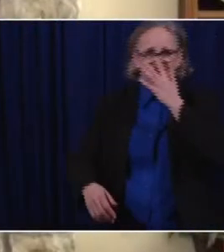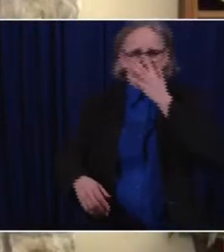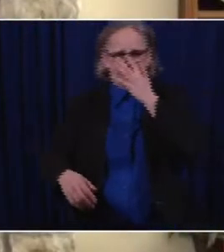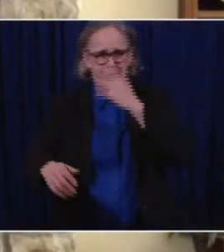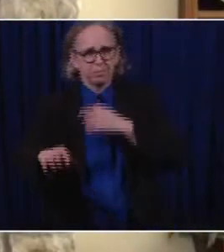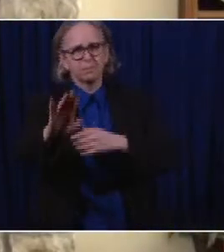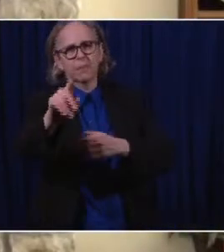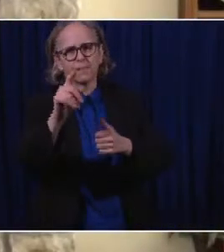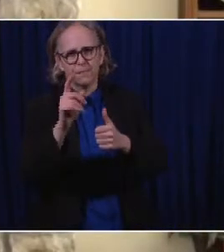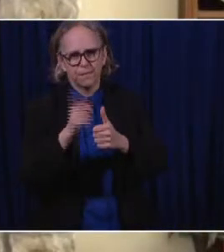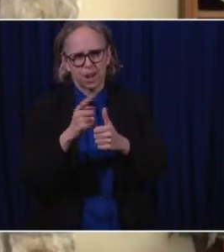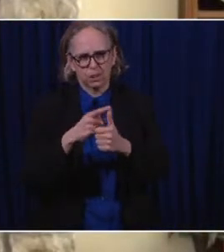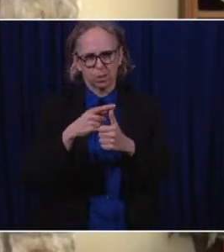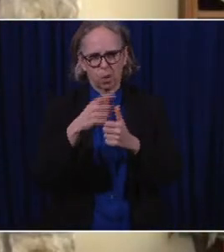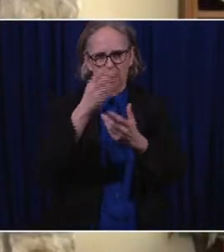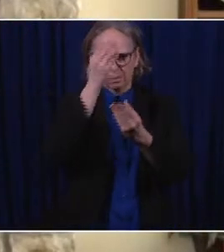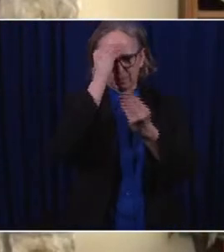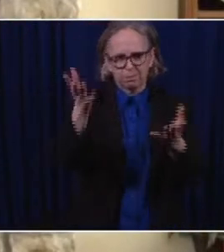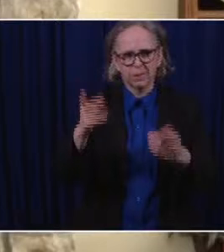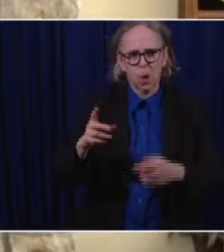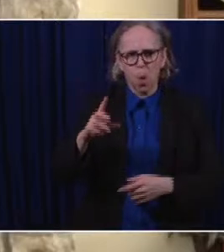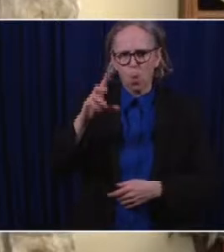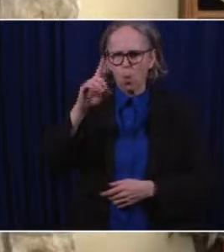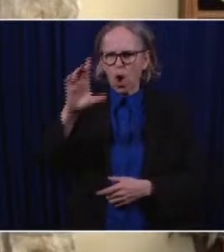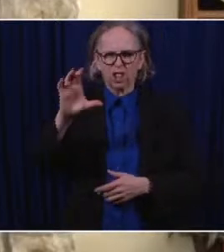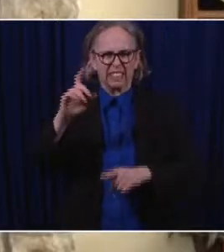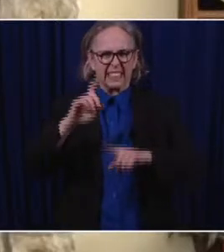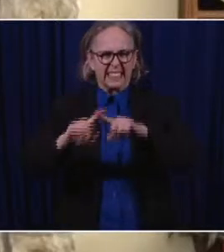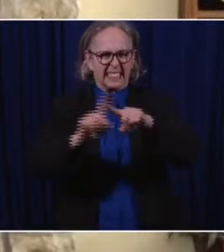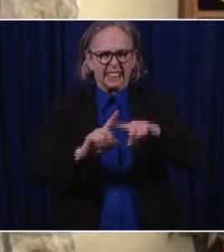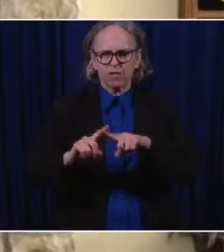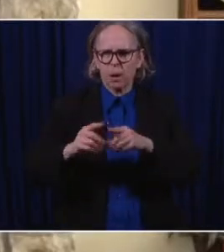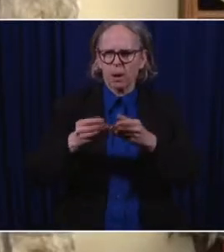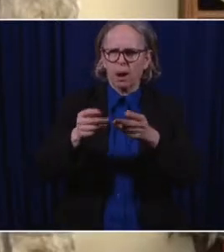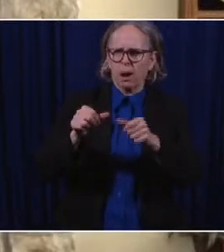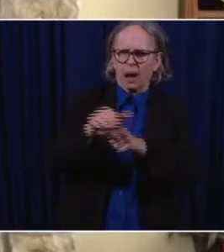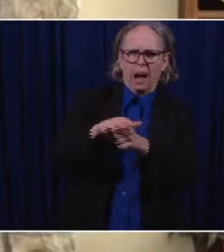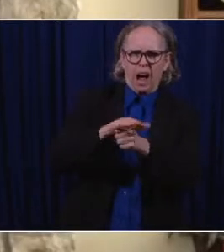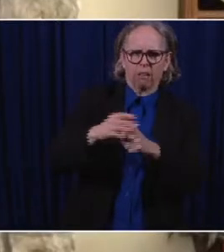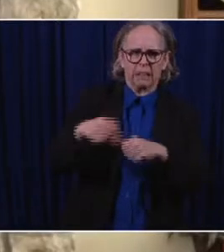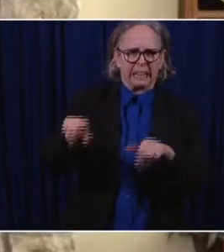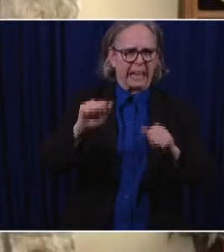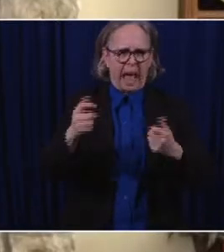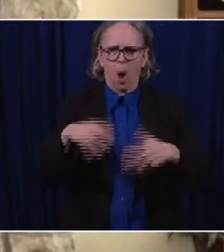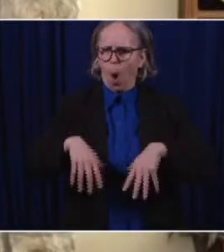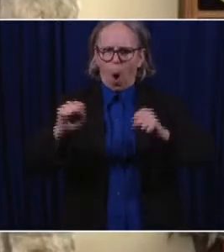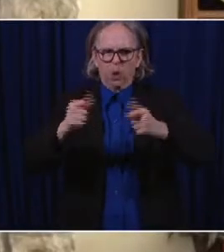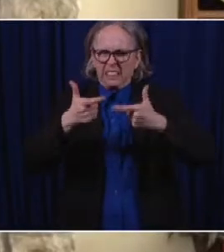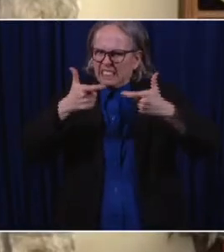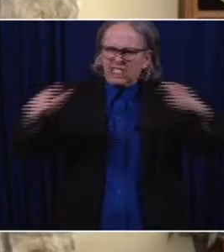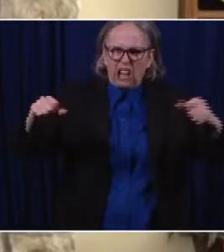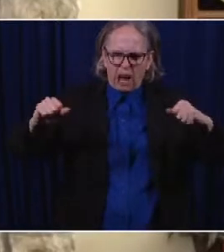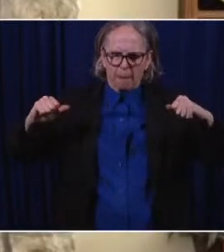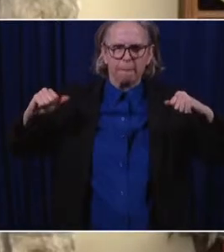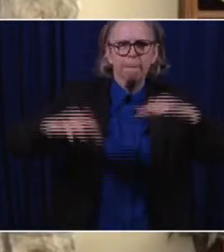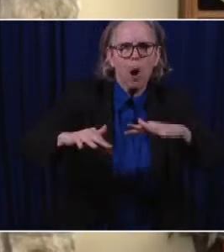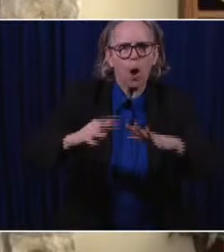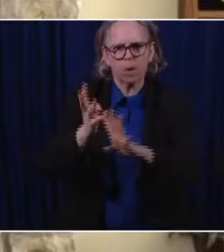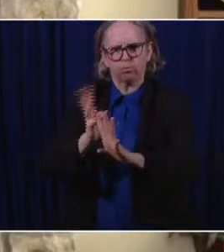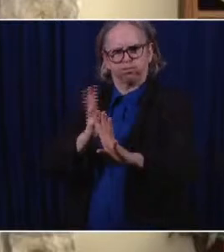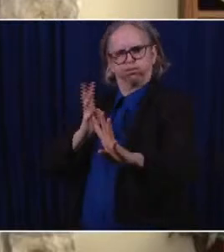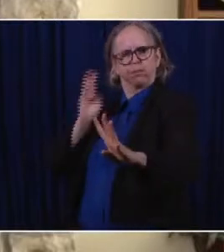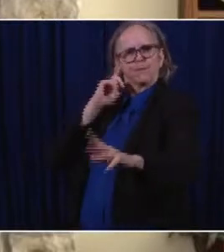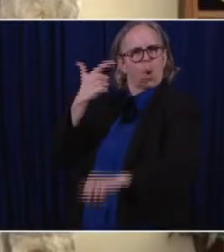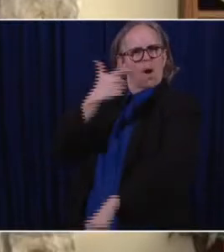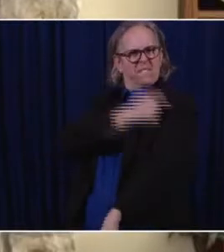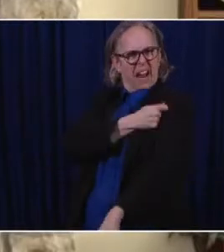have always felt that we would have at some point mass vaccination. But when we started this off, where we